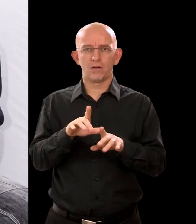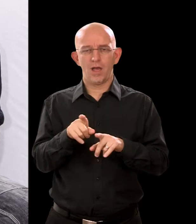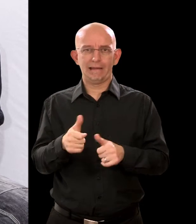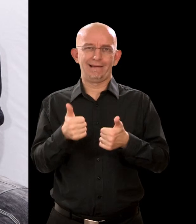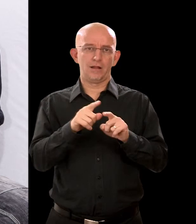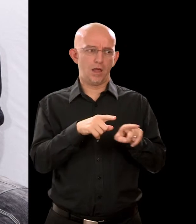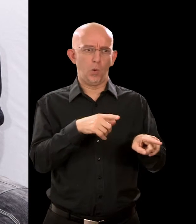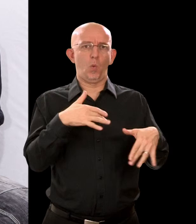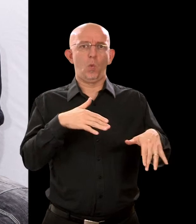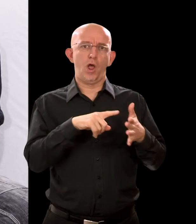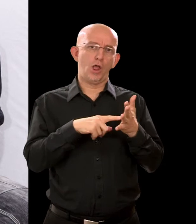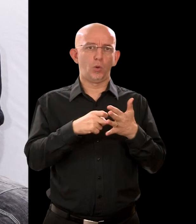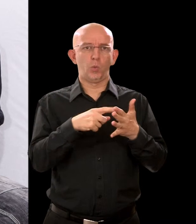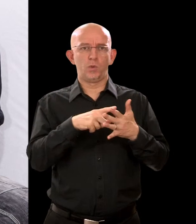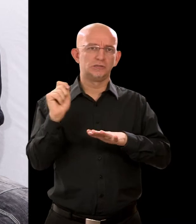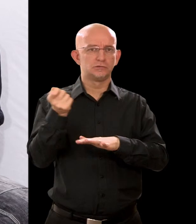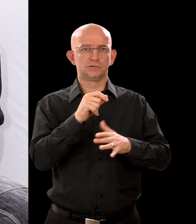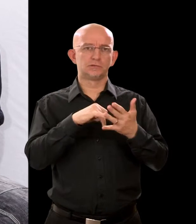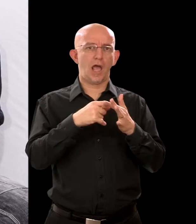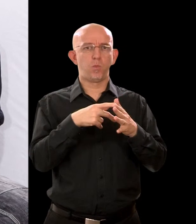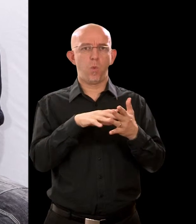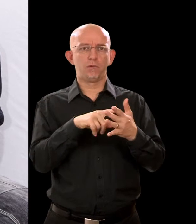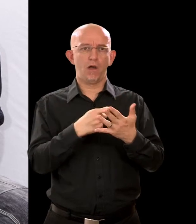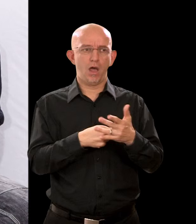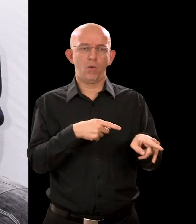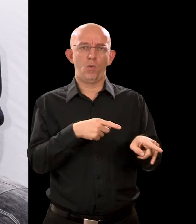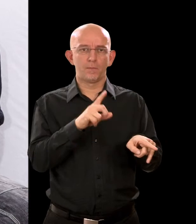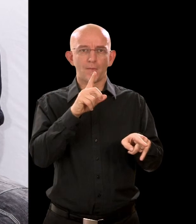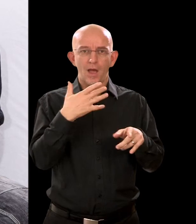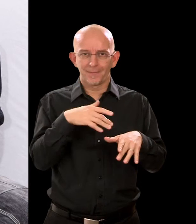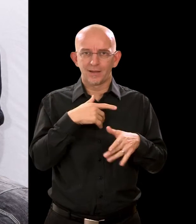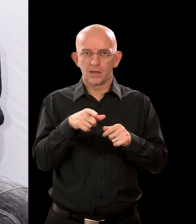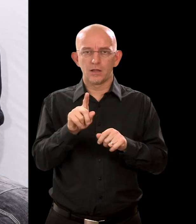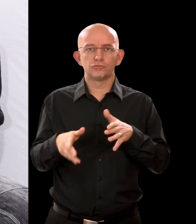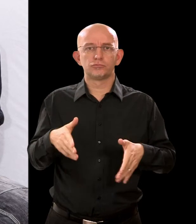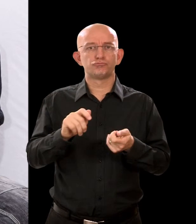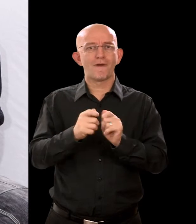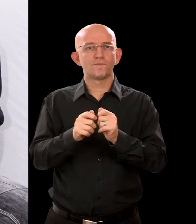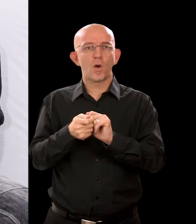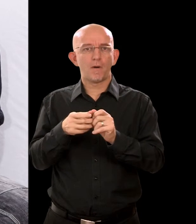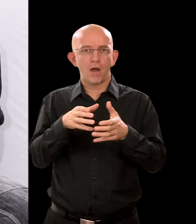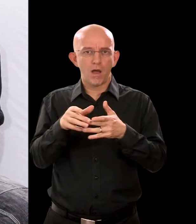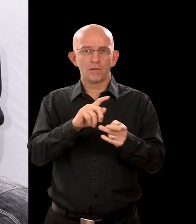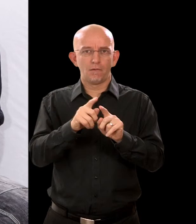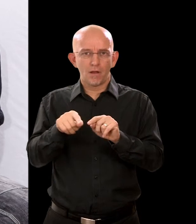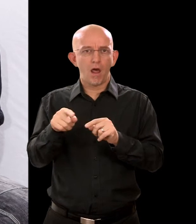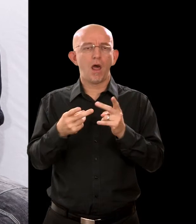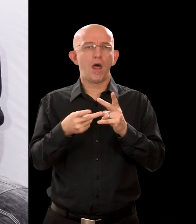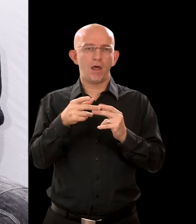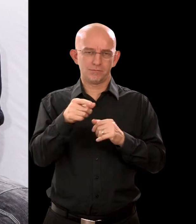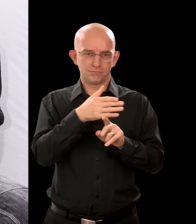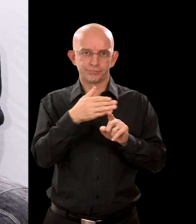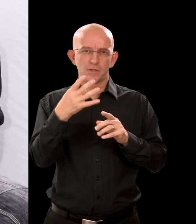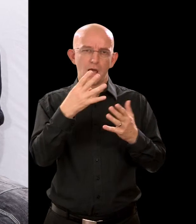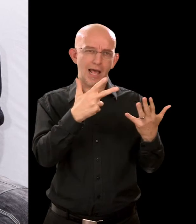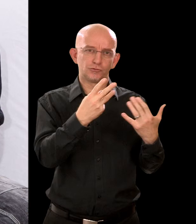Luke Skywalker, you know, and so he would. Definitely had a few Transformers models, because that was another big thing from